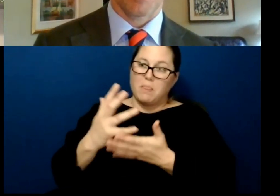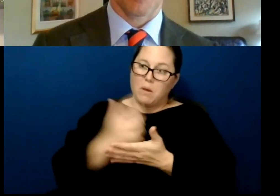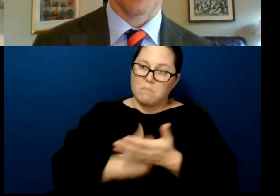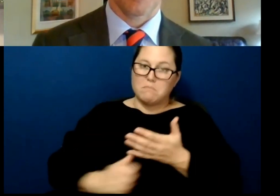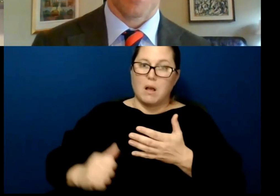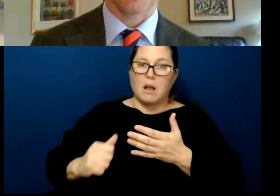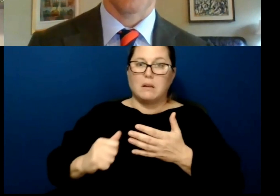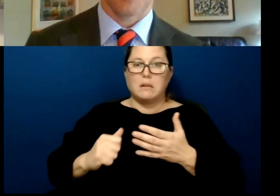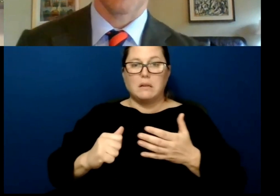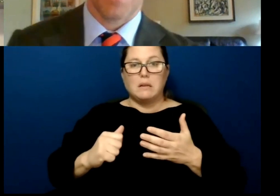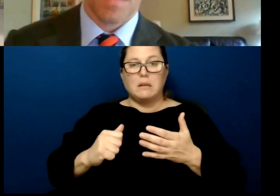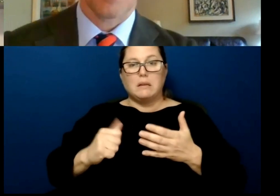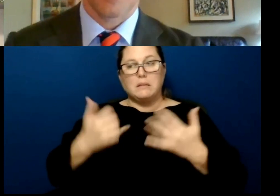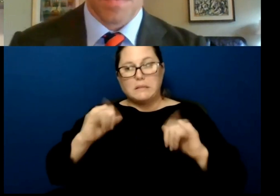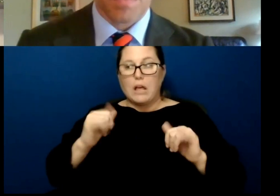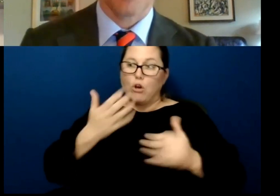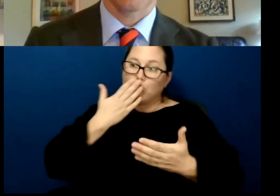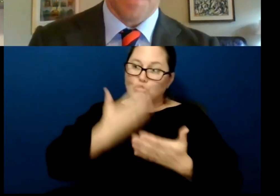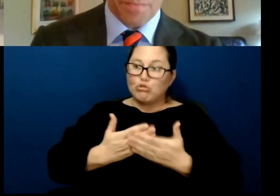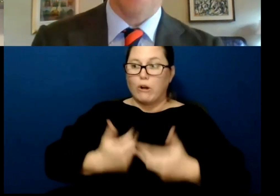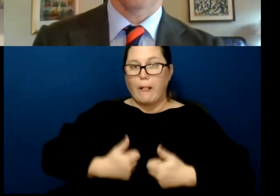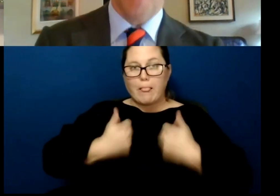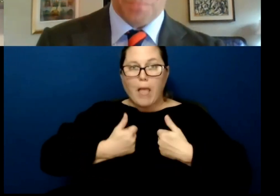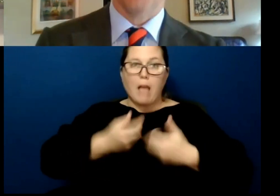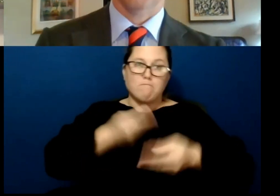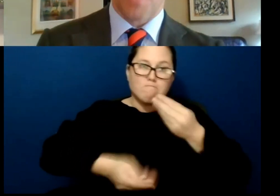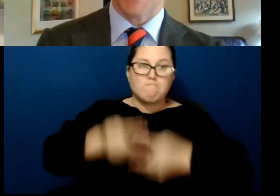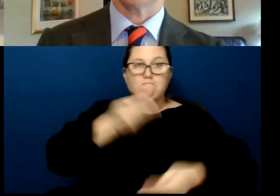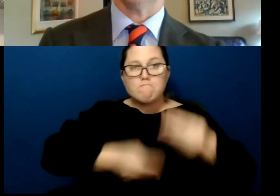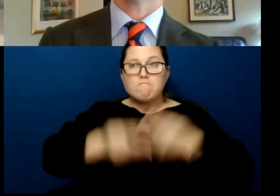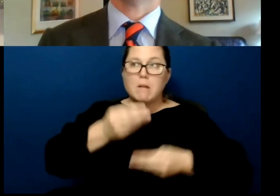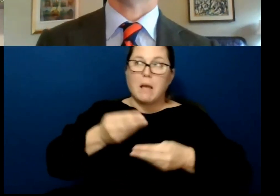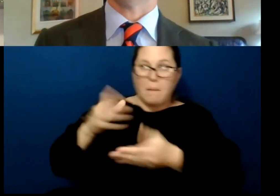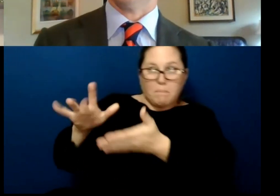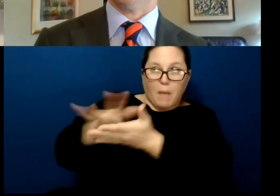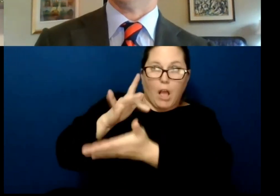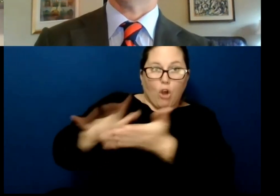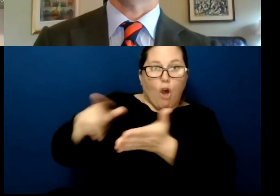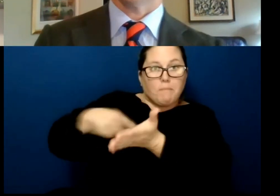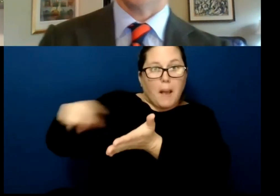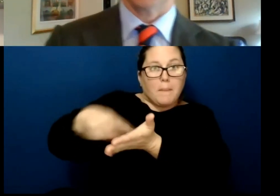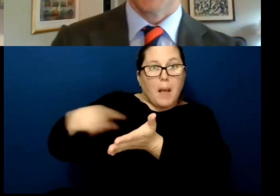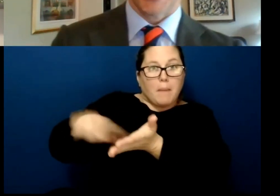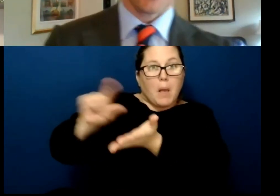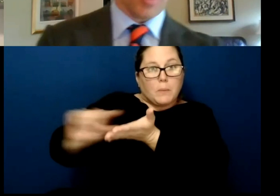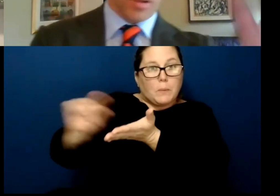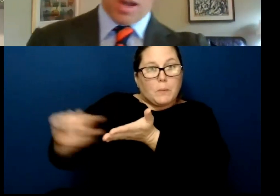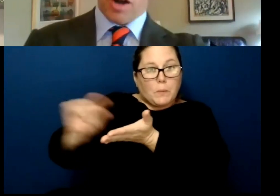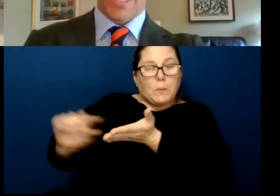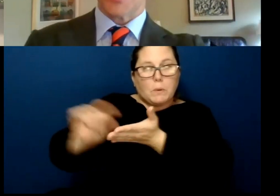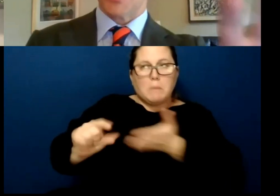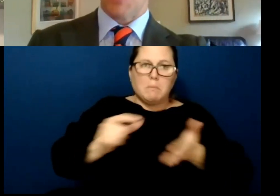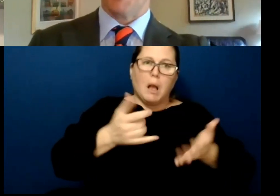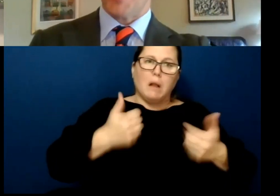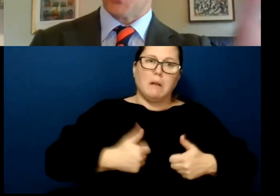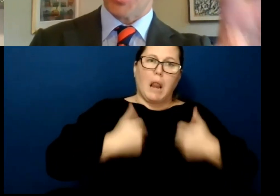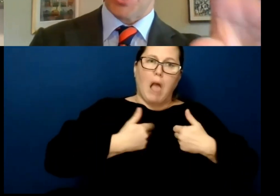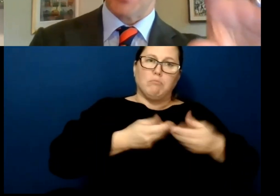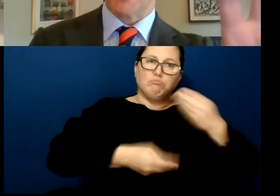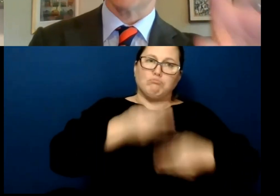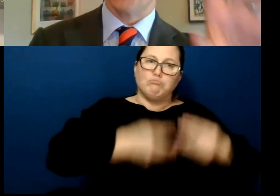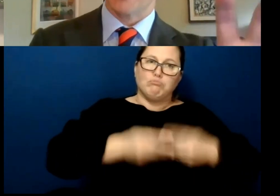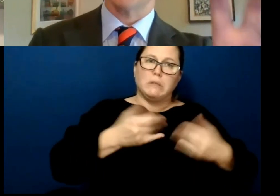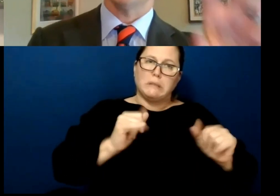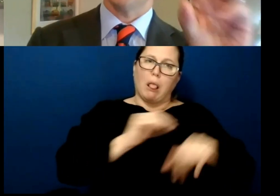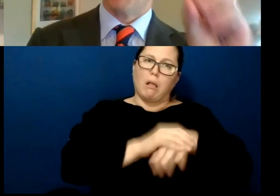do exactly what they want to do and pay off their debt at the same time. Thank you. Thank you for that. Oh, we'll take our guests, stay with us. We're